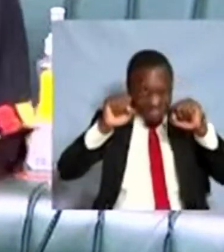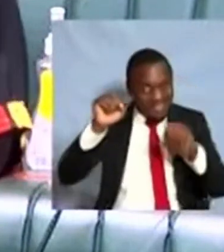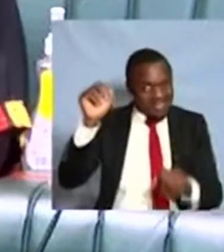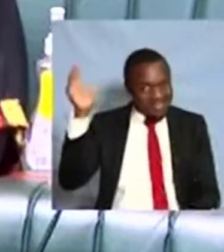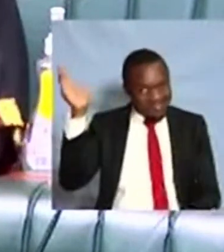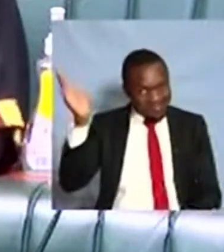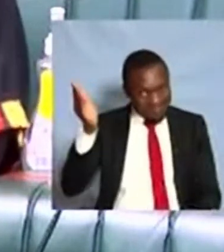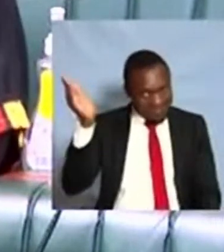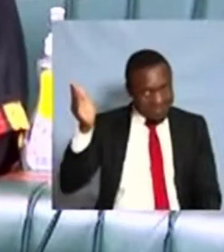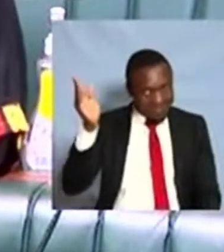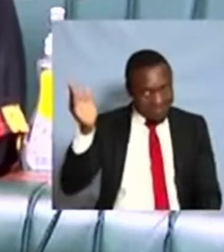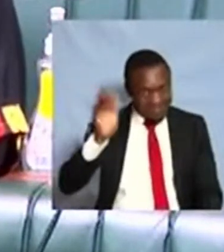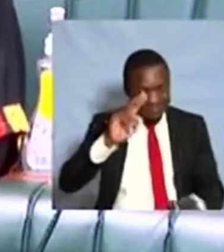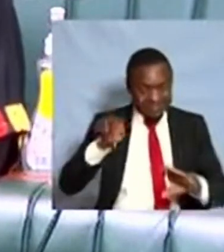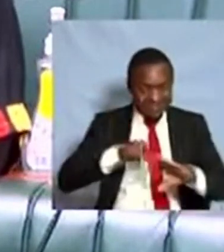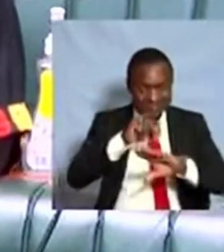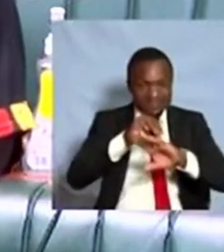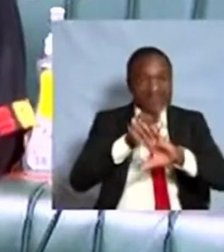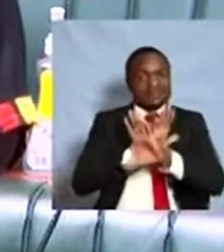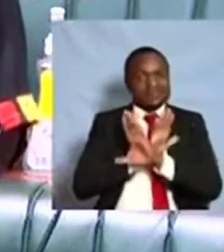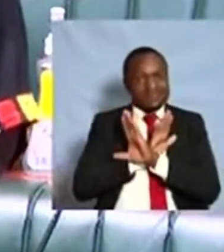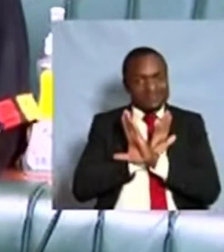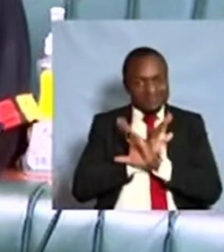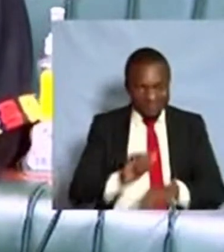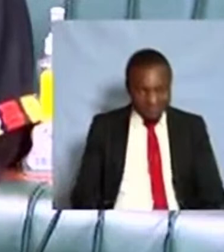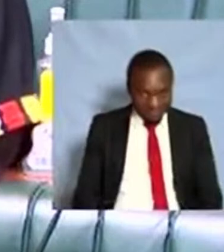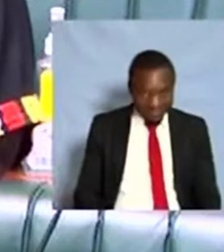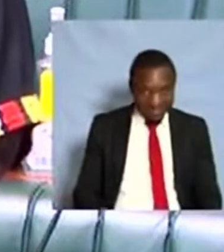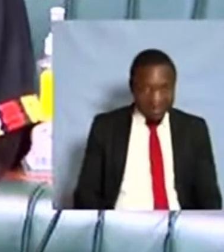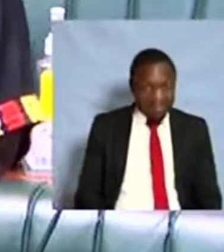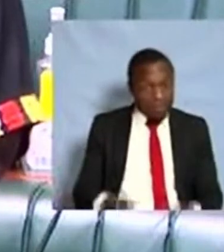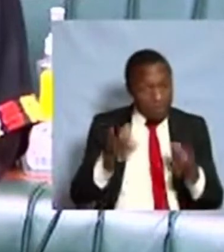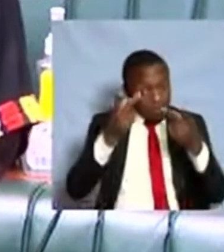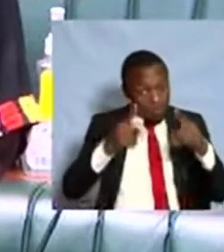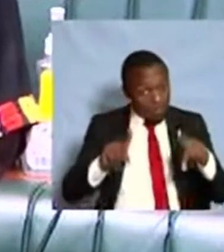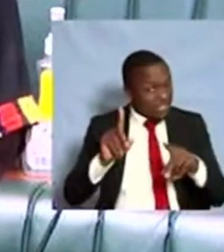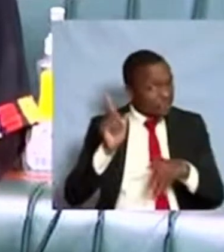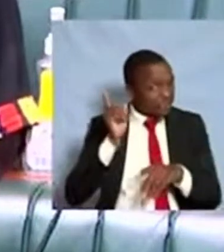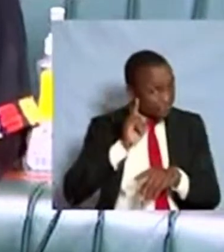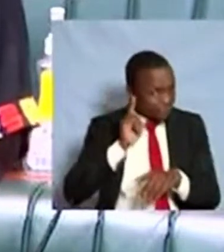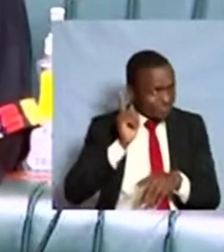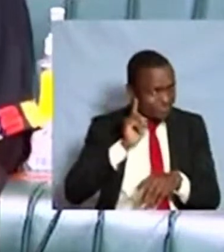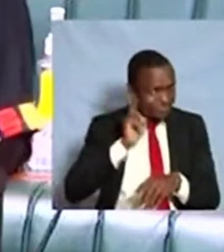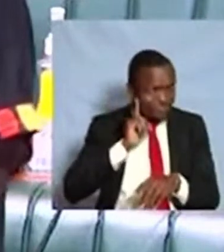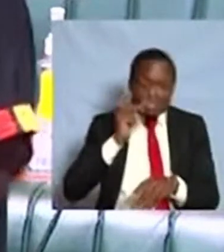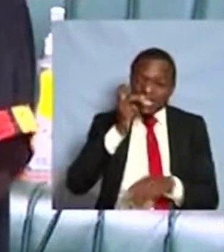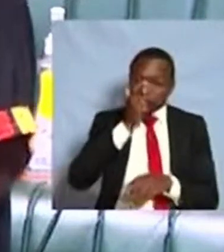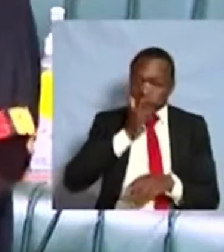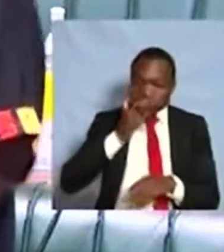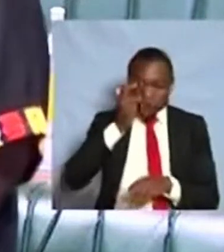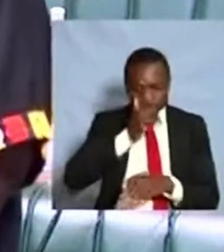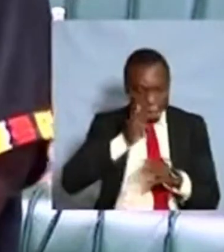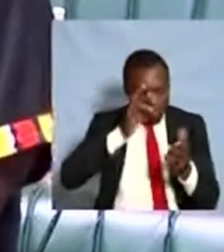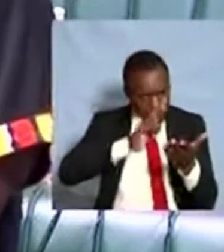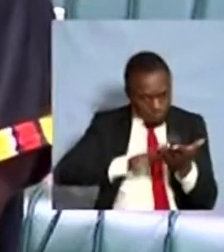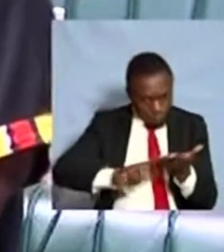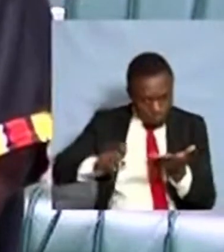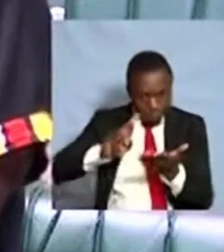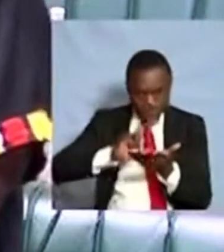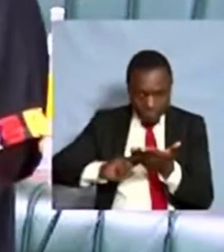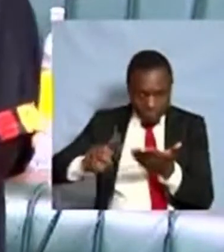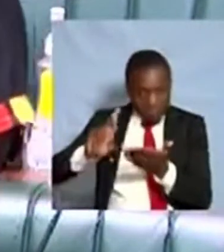Zambia. Mr. Speaker, when I listened to the speech, and I've gone through now the